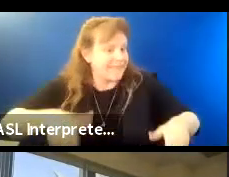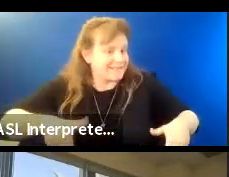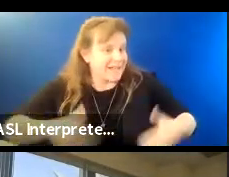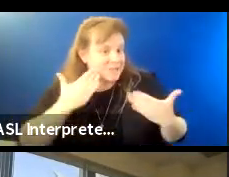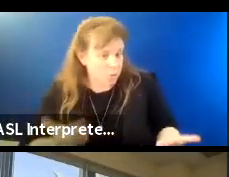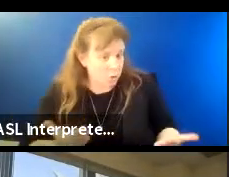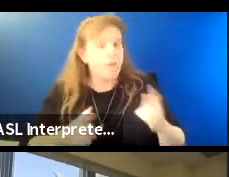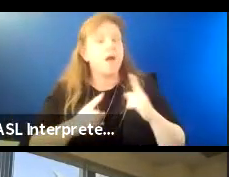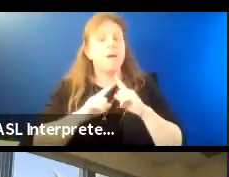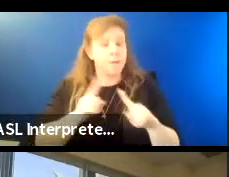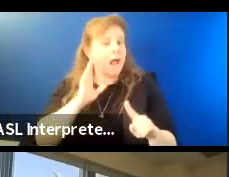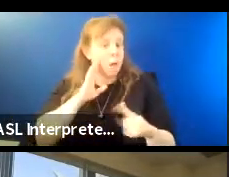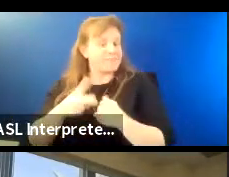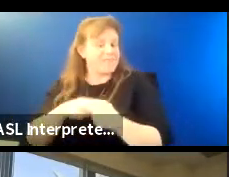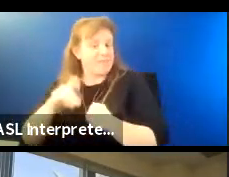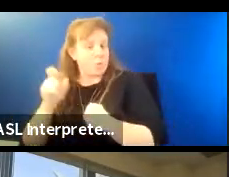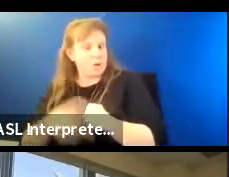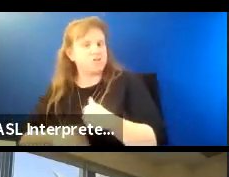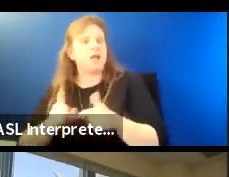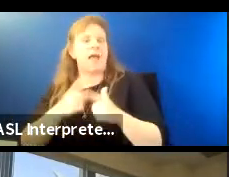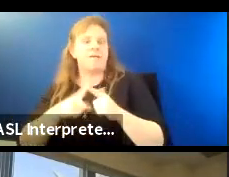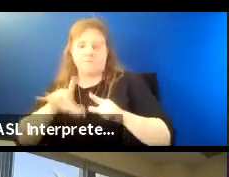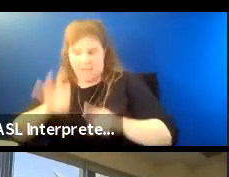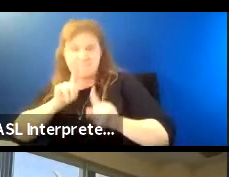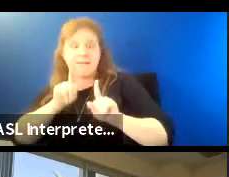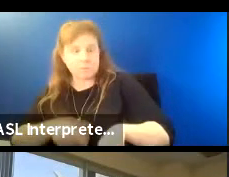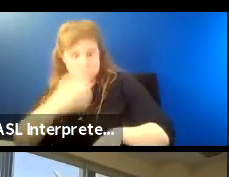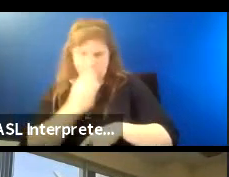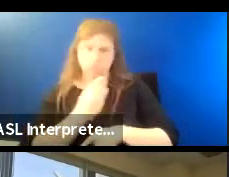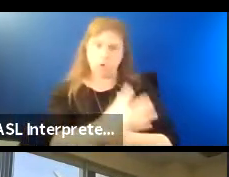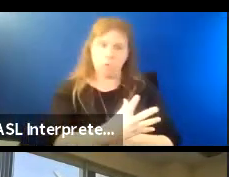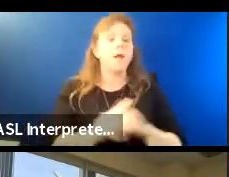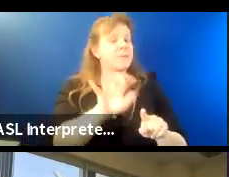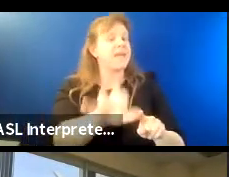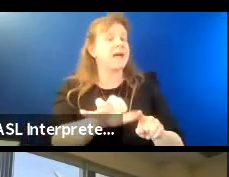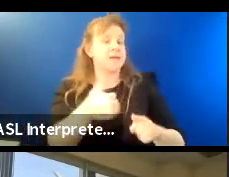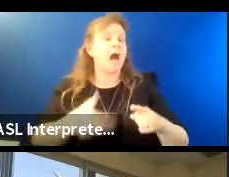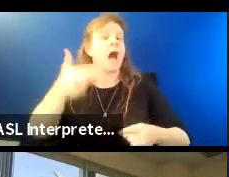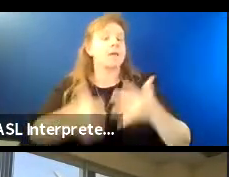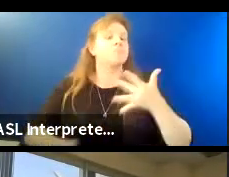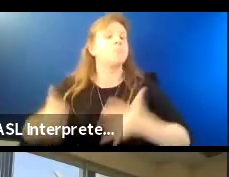we can definitely get back to you on that. But I know it's been a high priority and something that we are looking at.